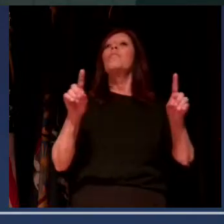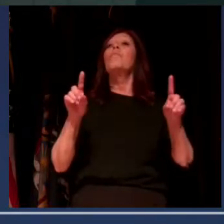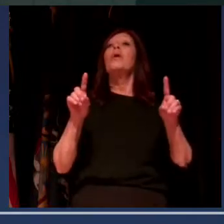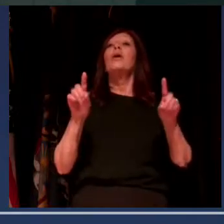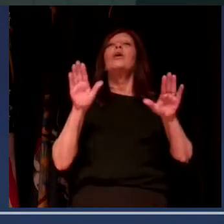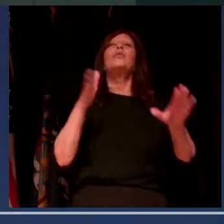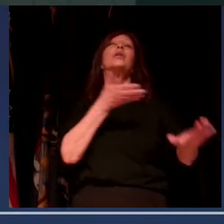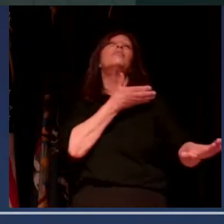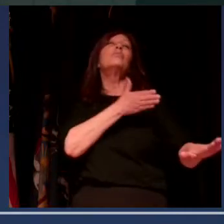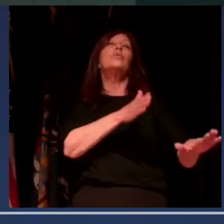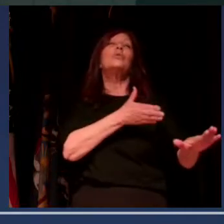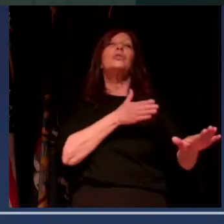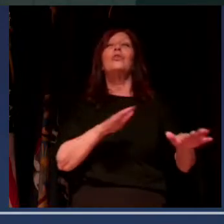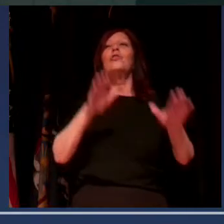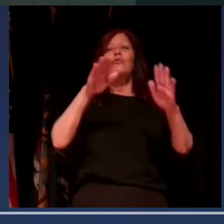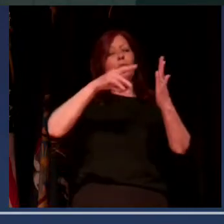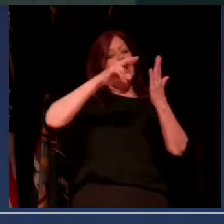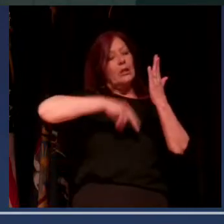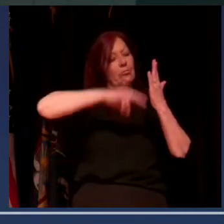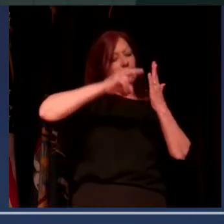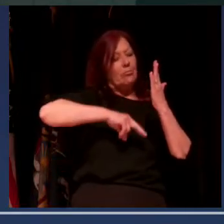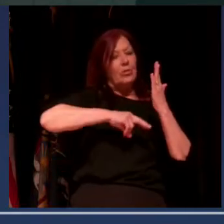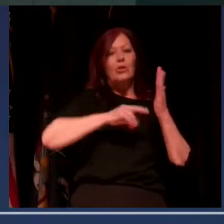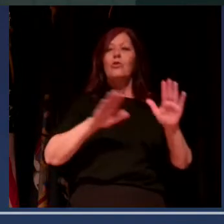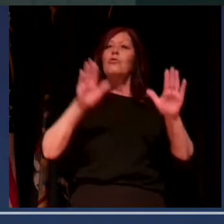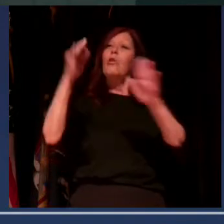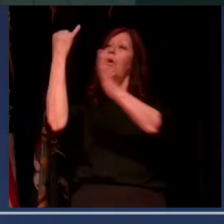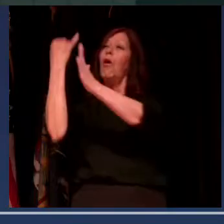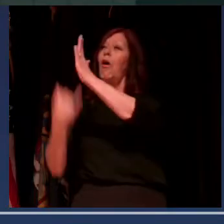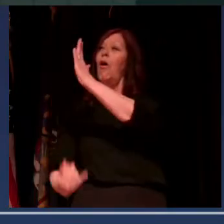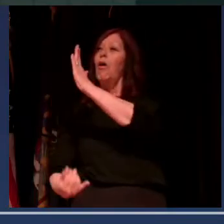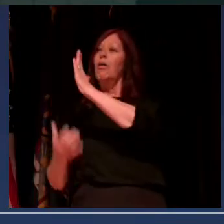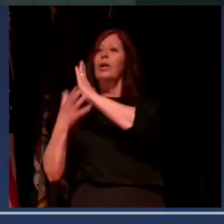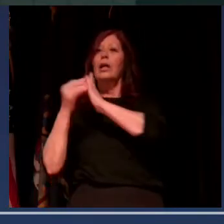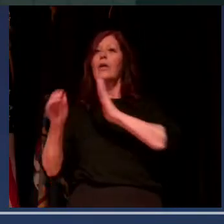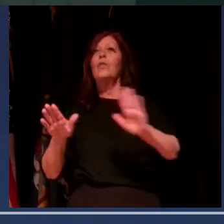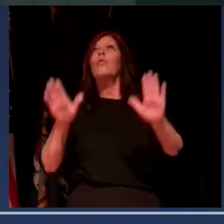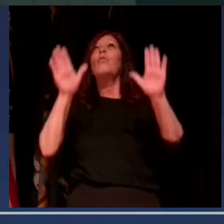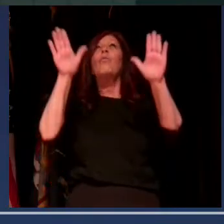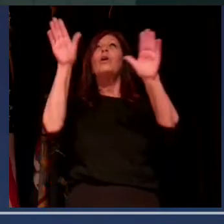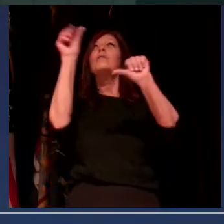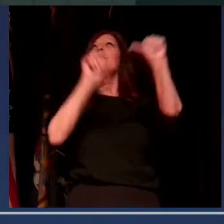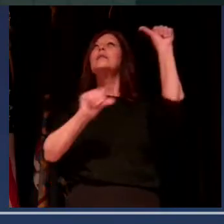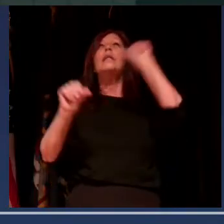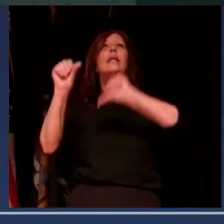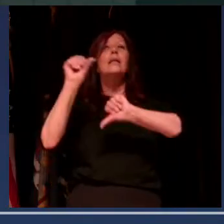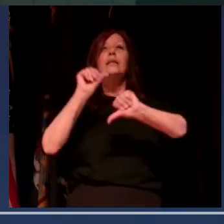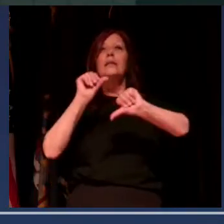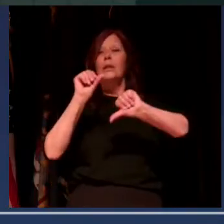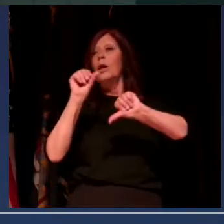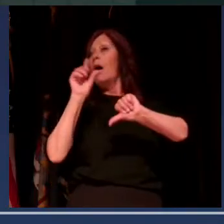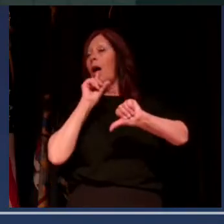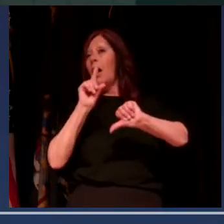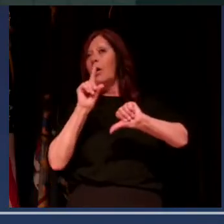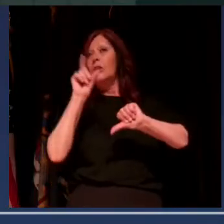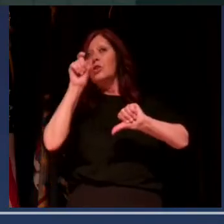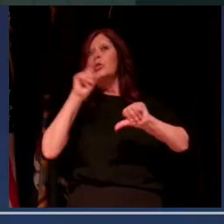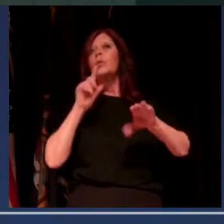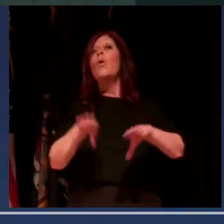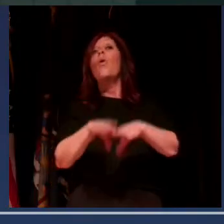music, great literature, great art, and the wonder of science are and should be open to